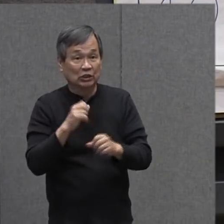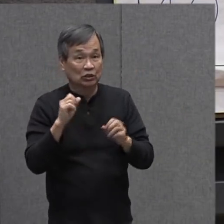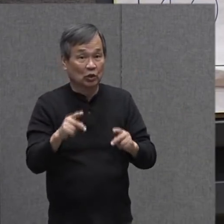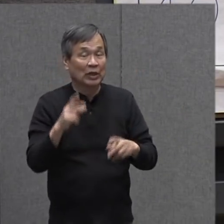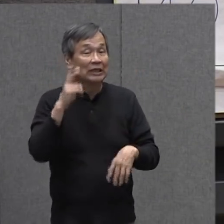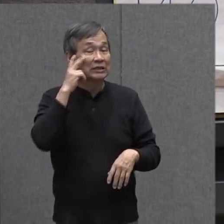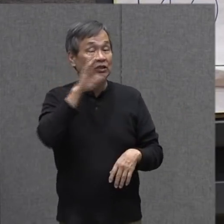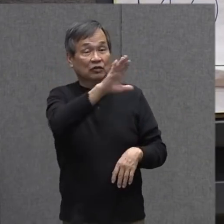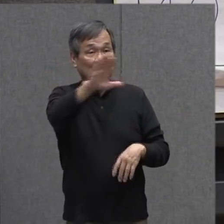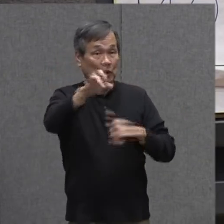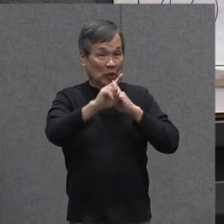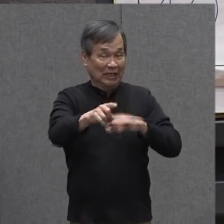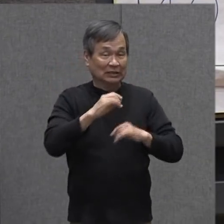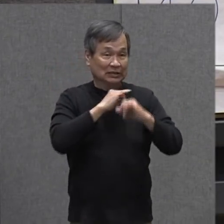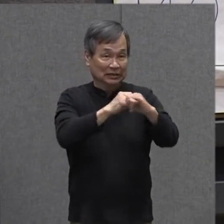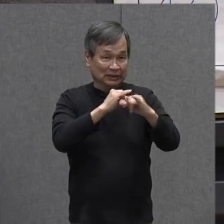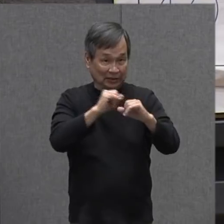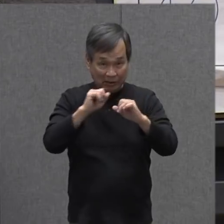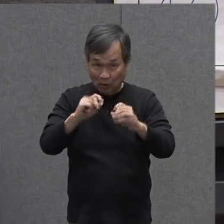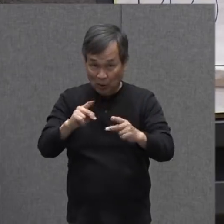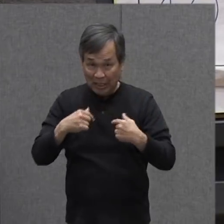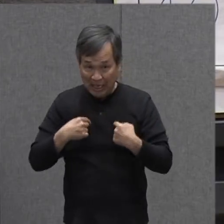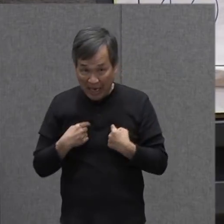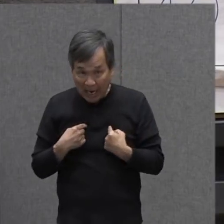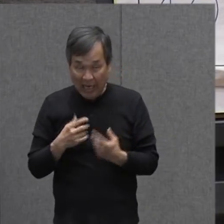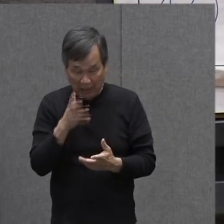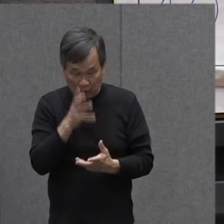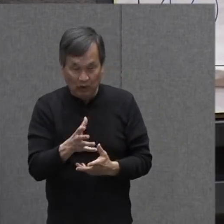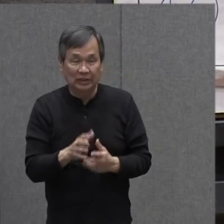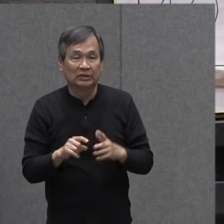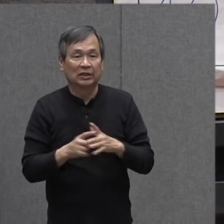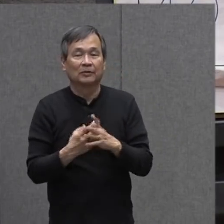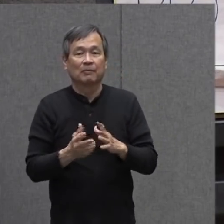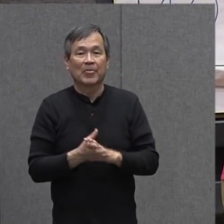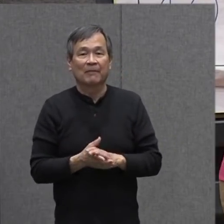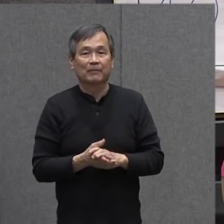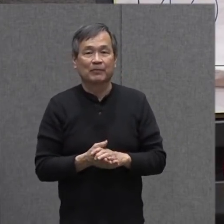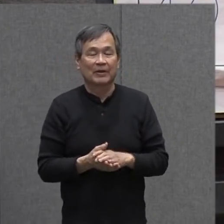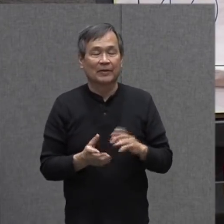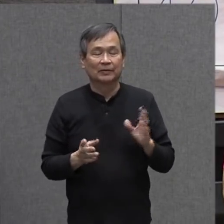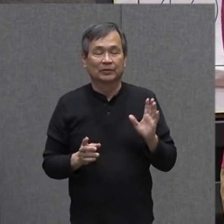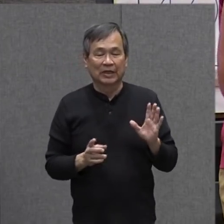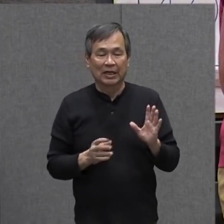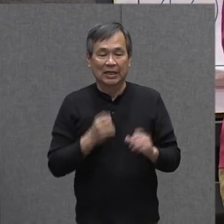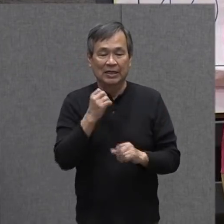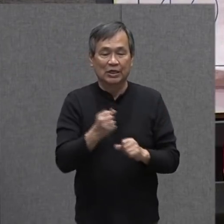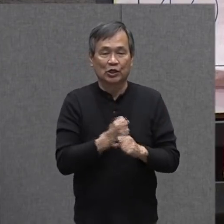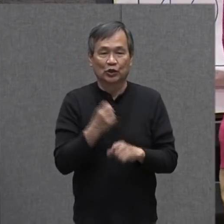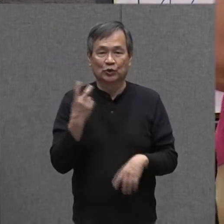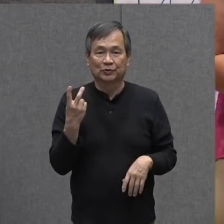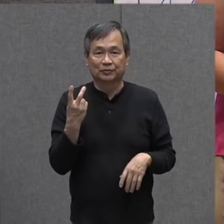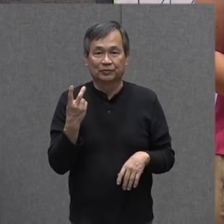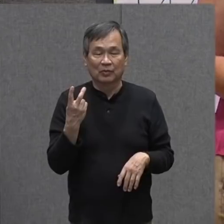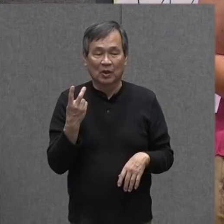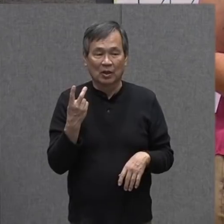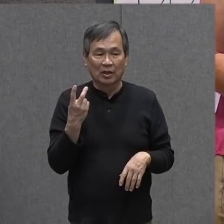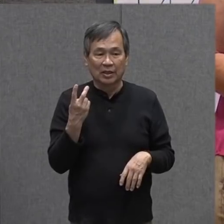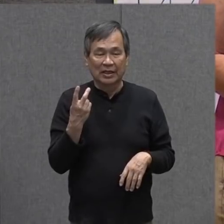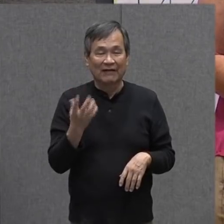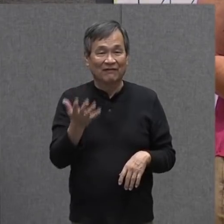off thinking something else when I was doing it. Let's not give it away to them. Let's let them think of some reasons why this does